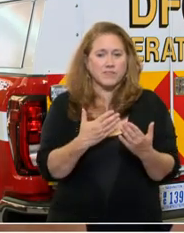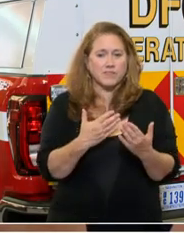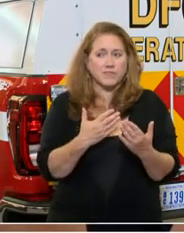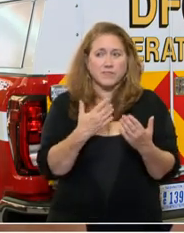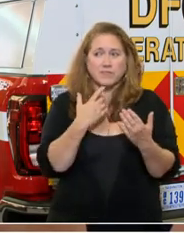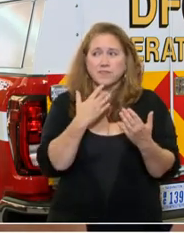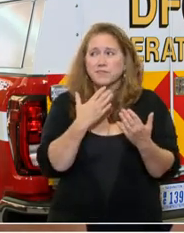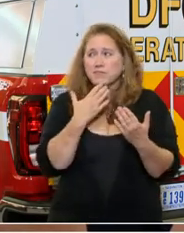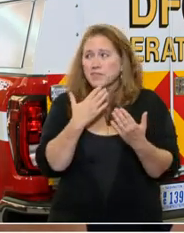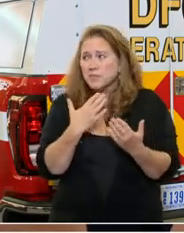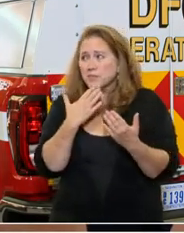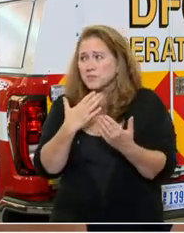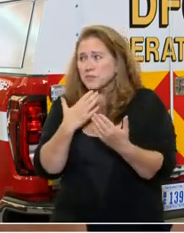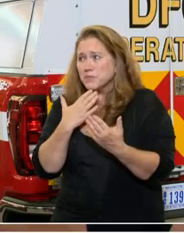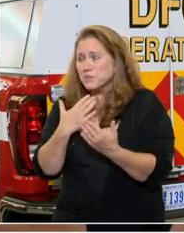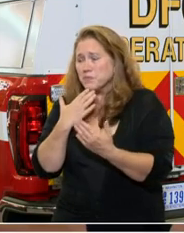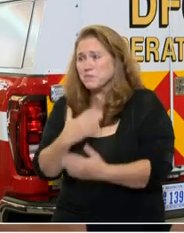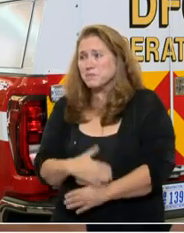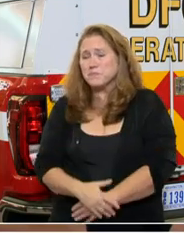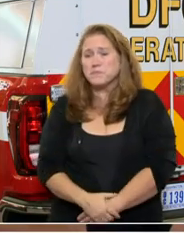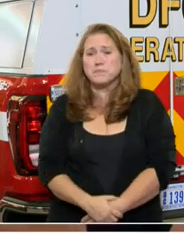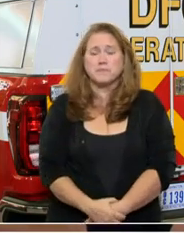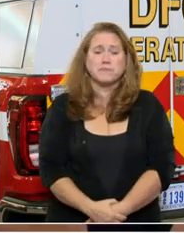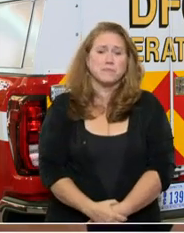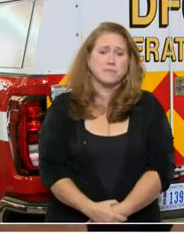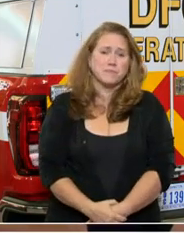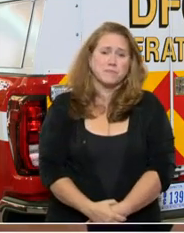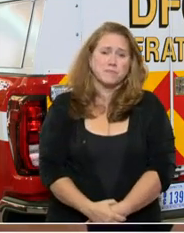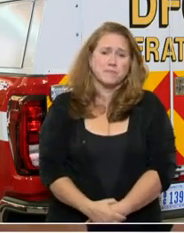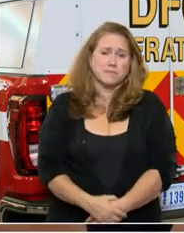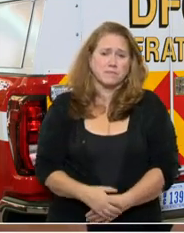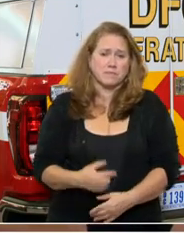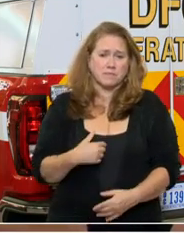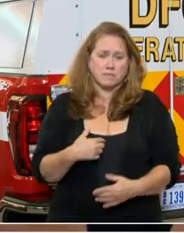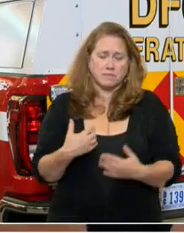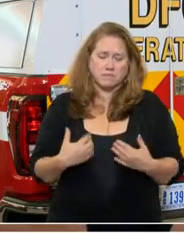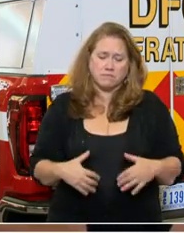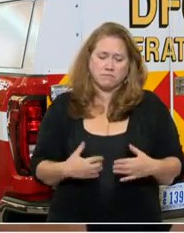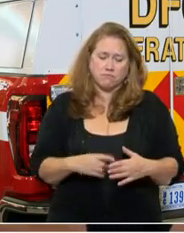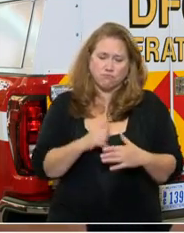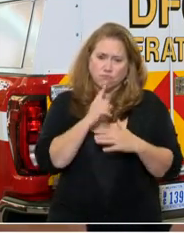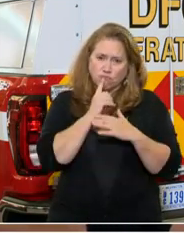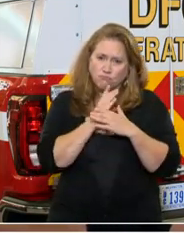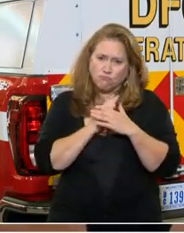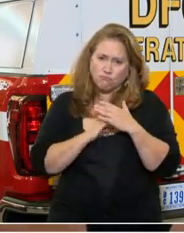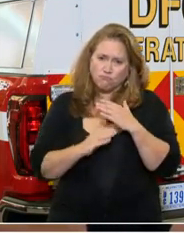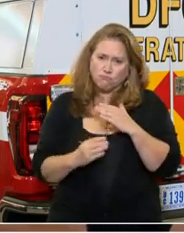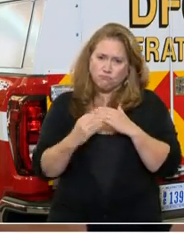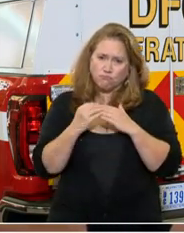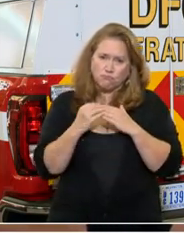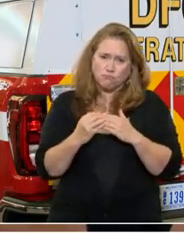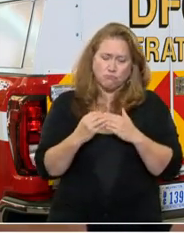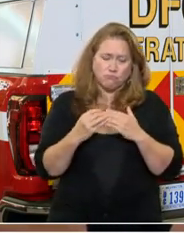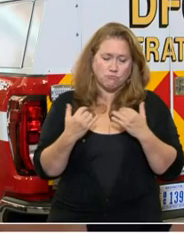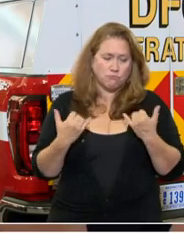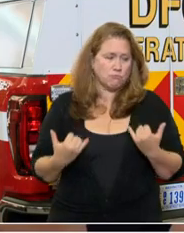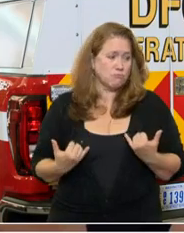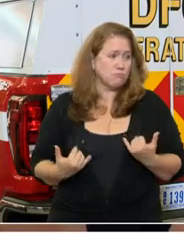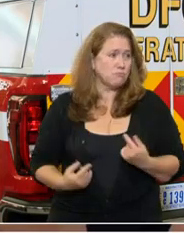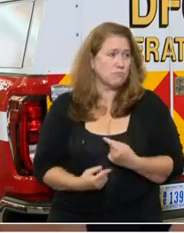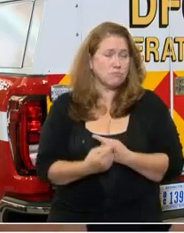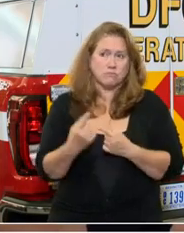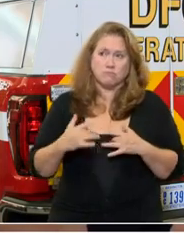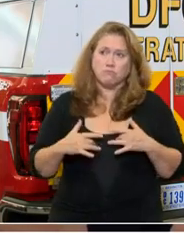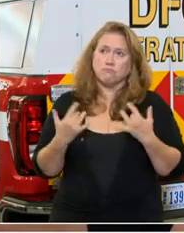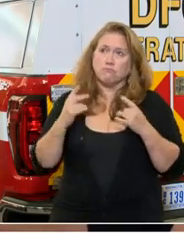I am humbled to lead this storied event today on behalf of the Council following the remarkable leadership of our former colleague